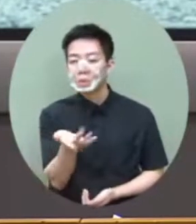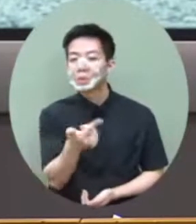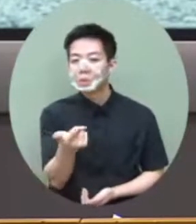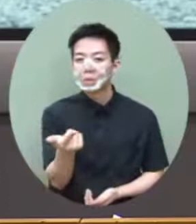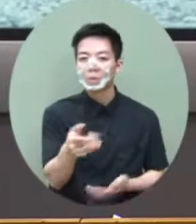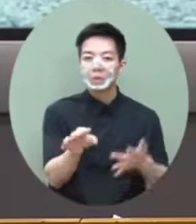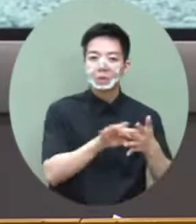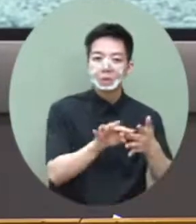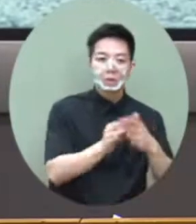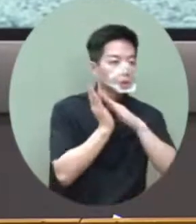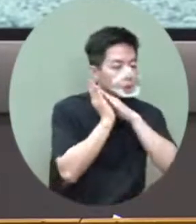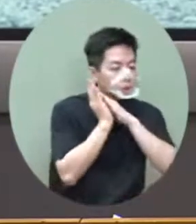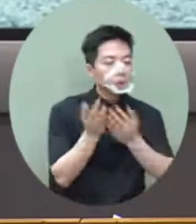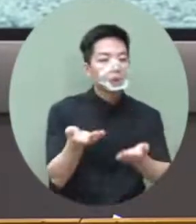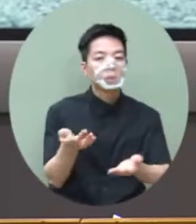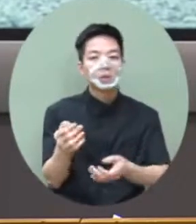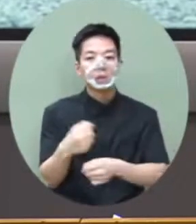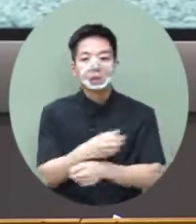768 of them,